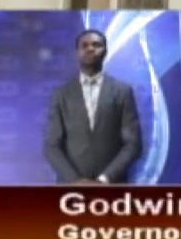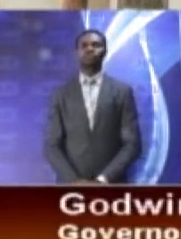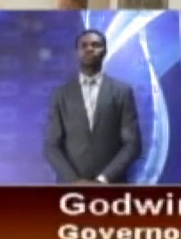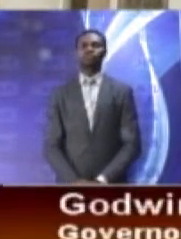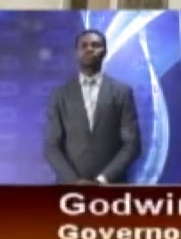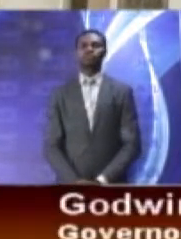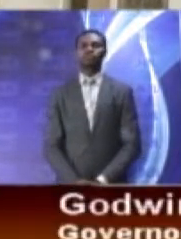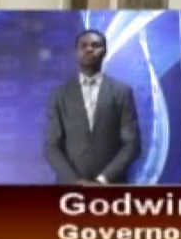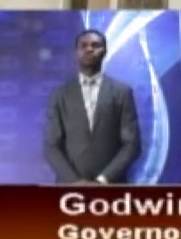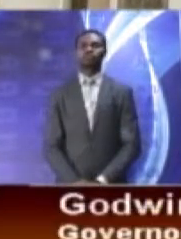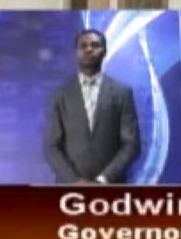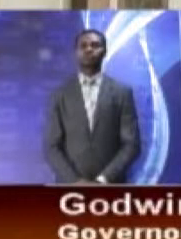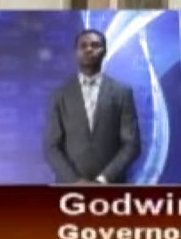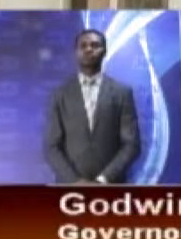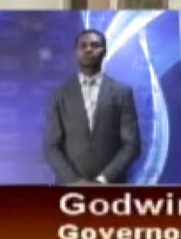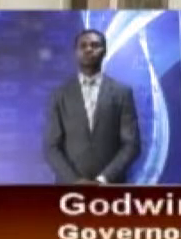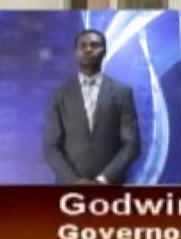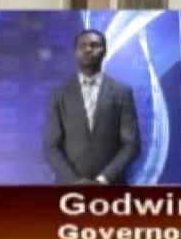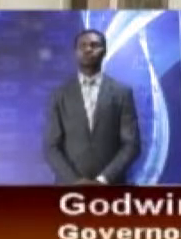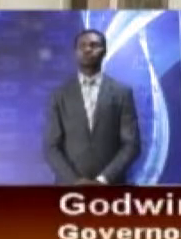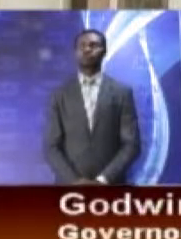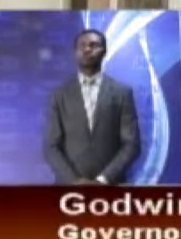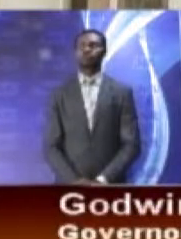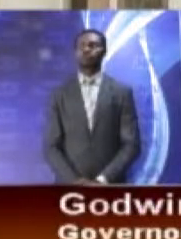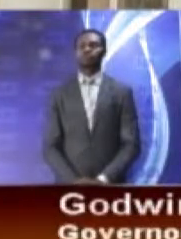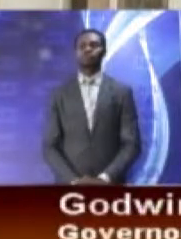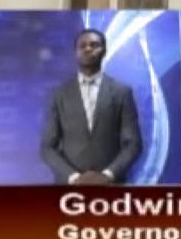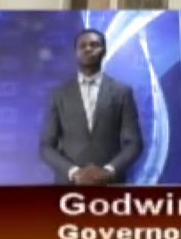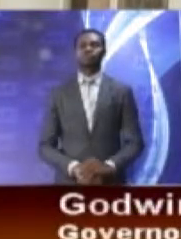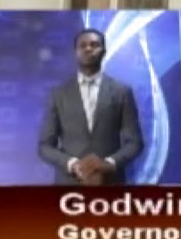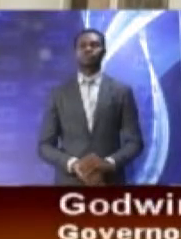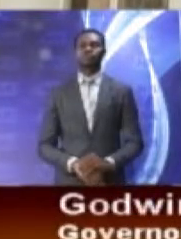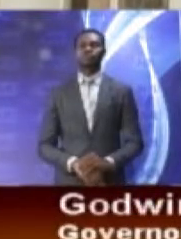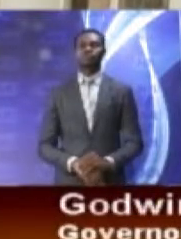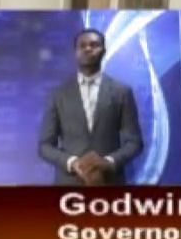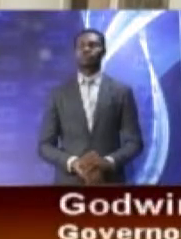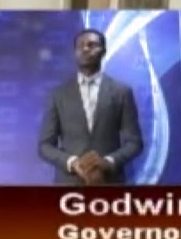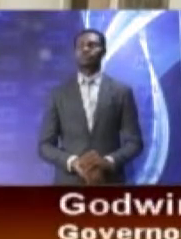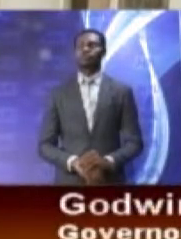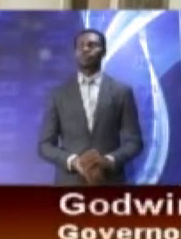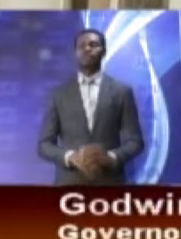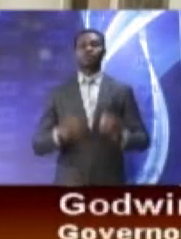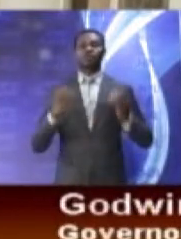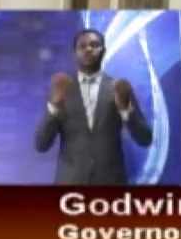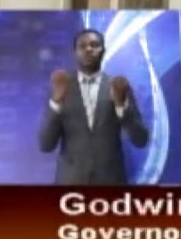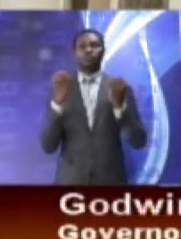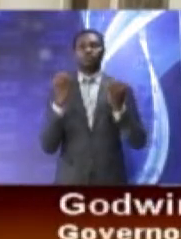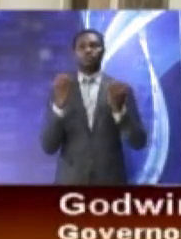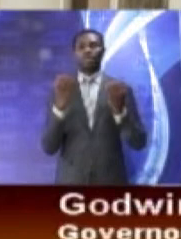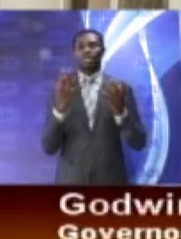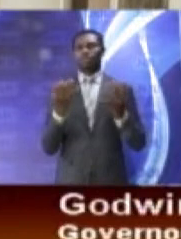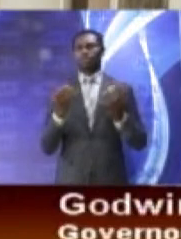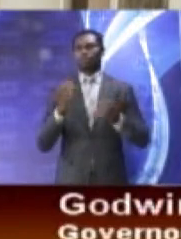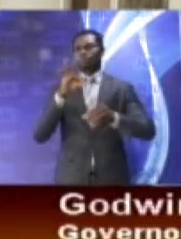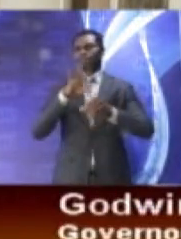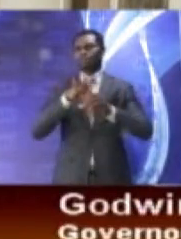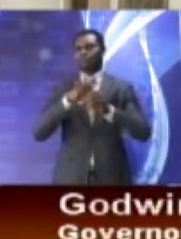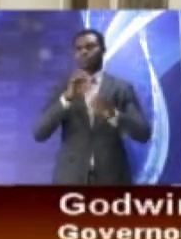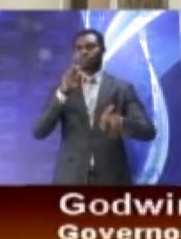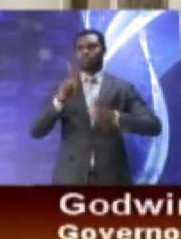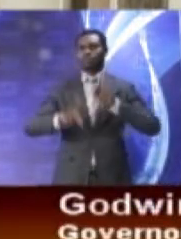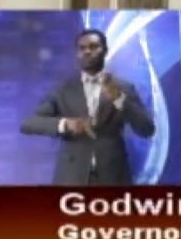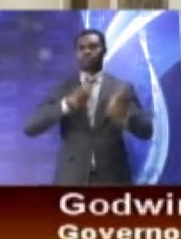I'm sure the whole country knows and is aware of what has gone on with me and